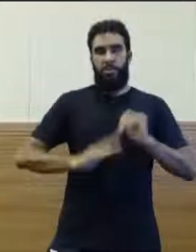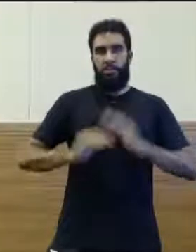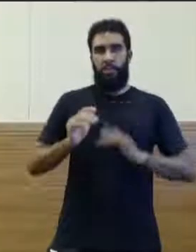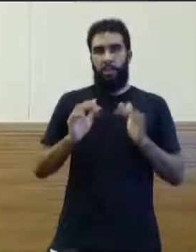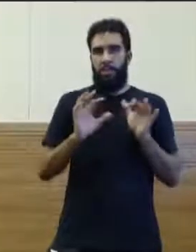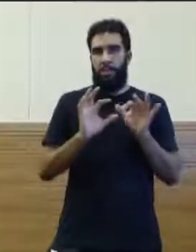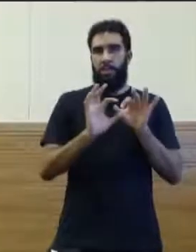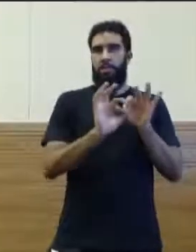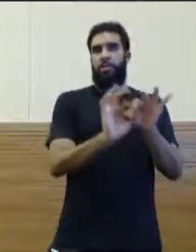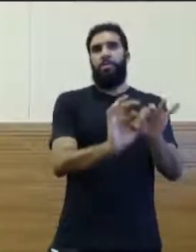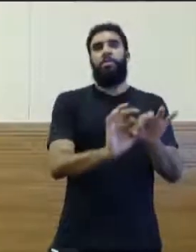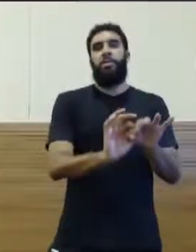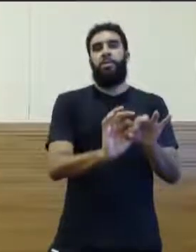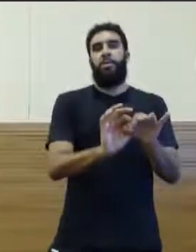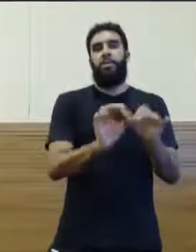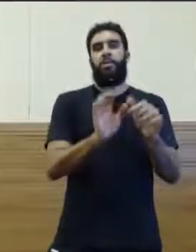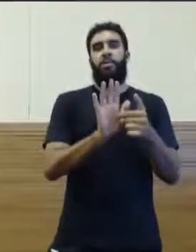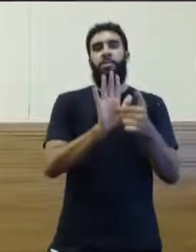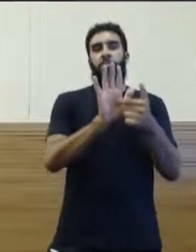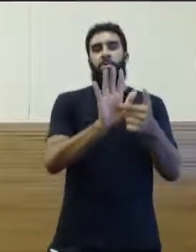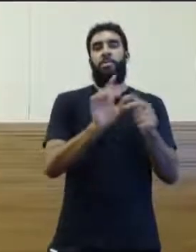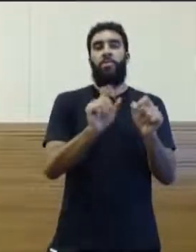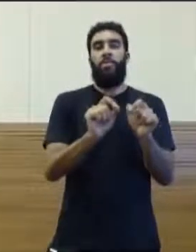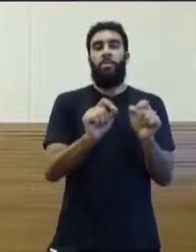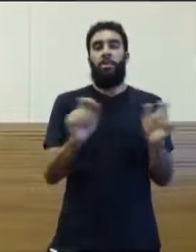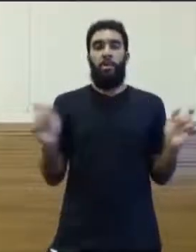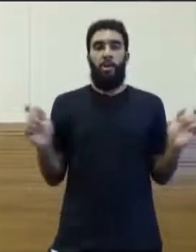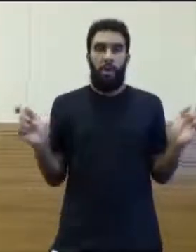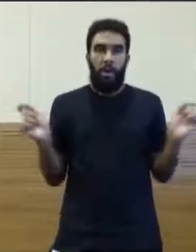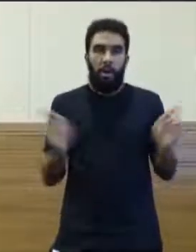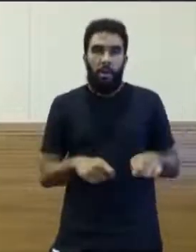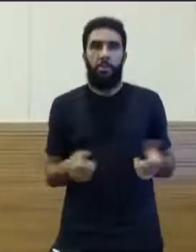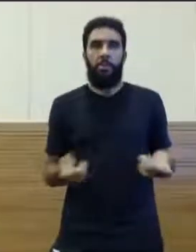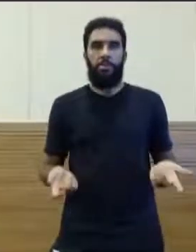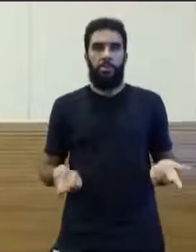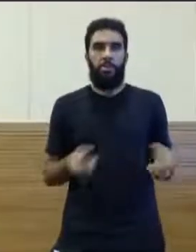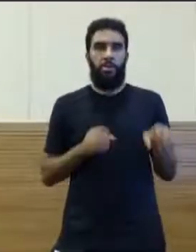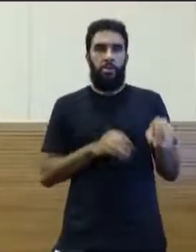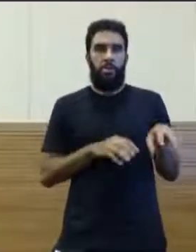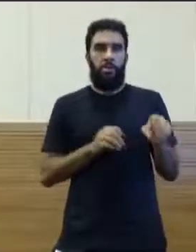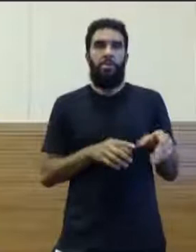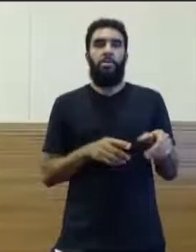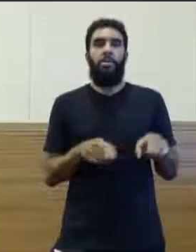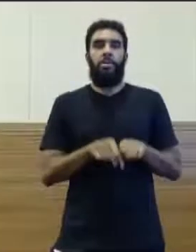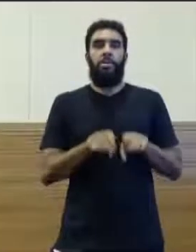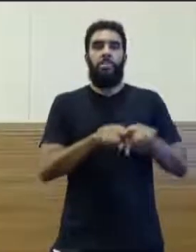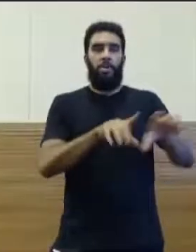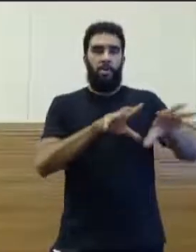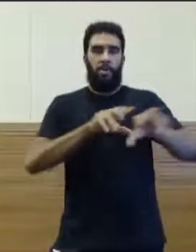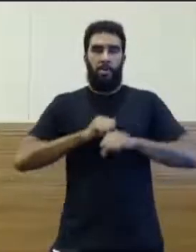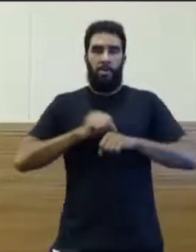strategies that are very integrated, talk about